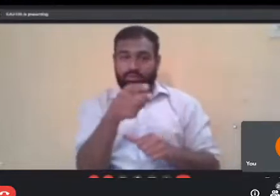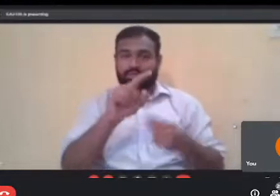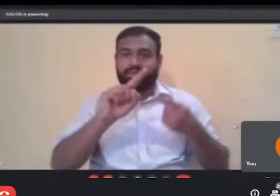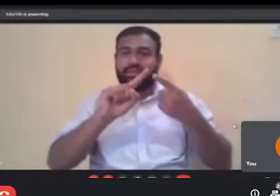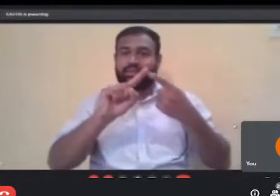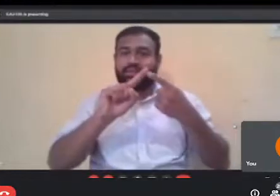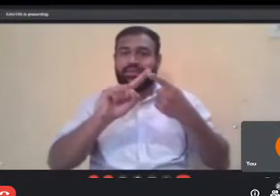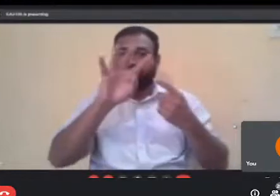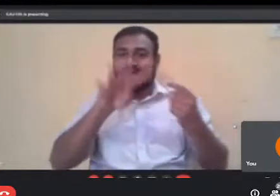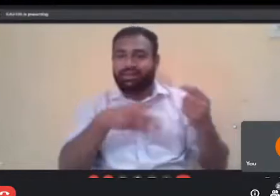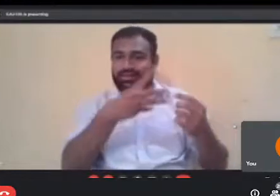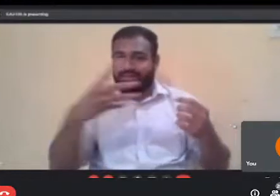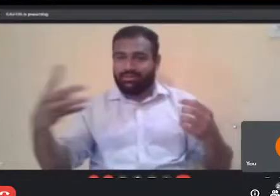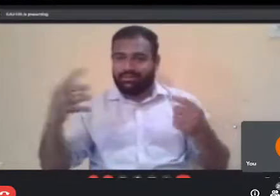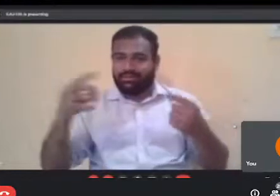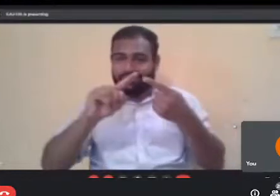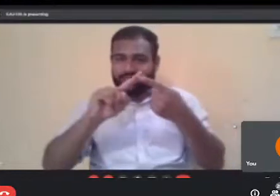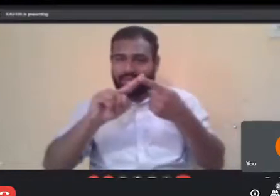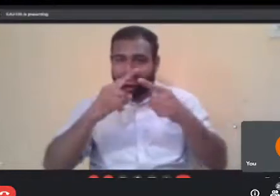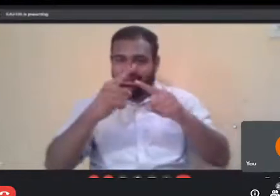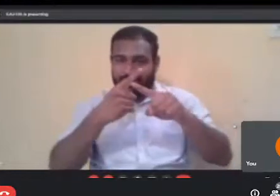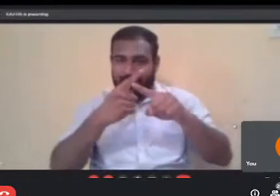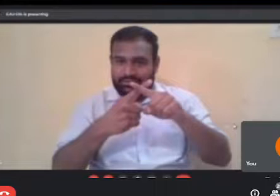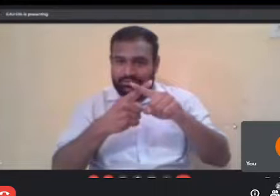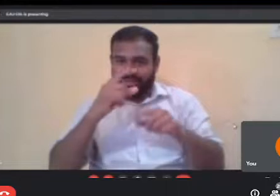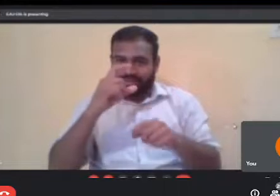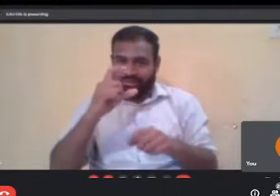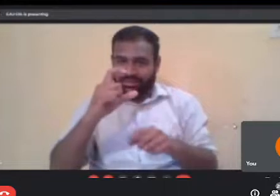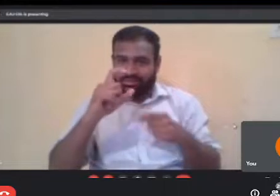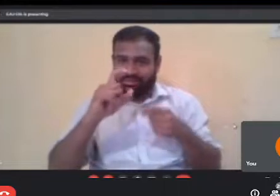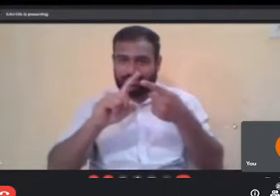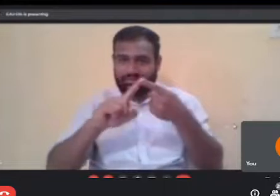Here the Excel